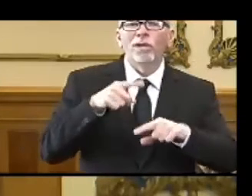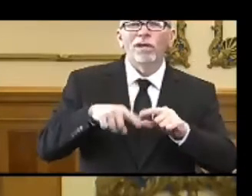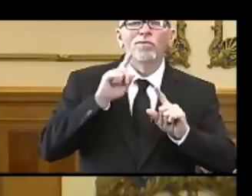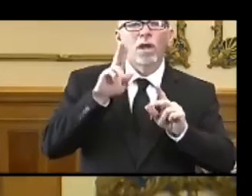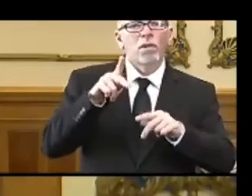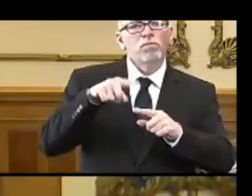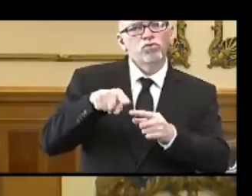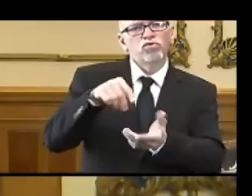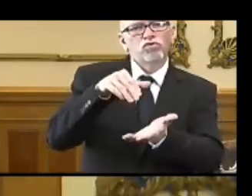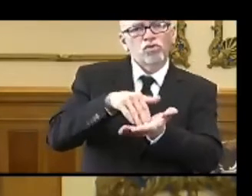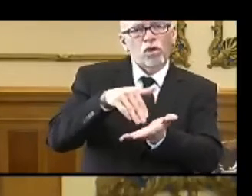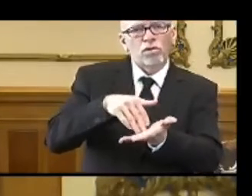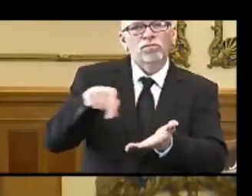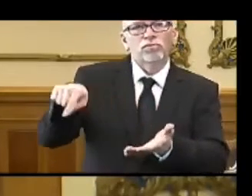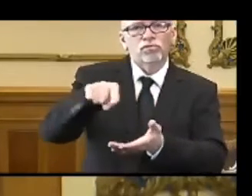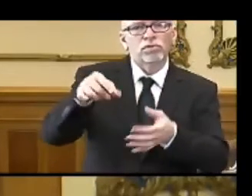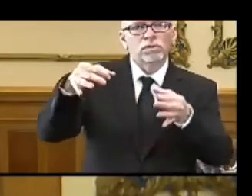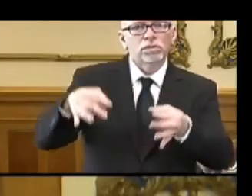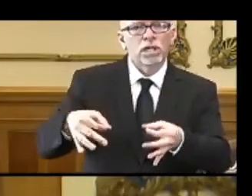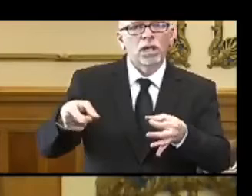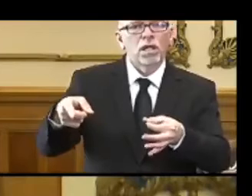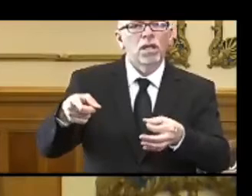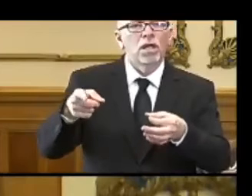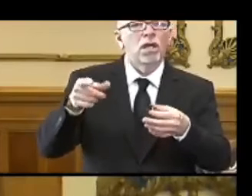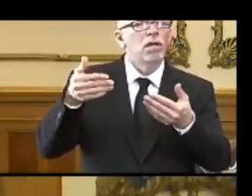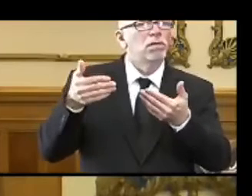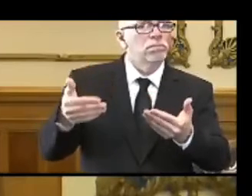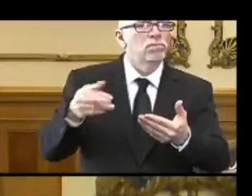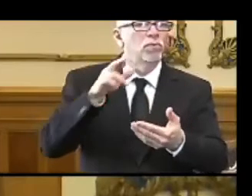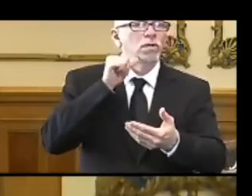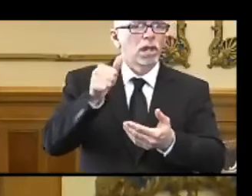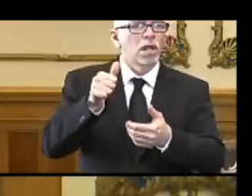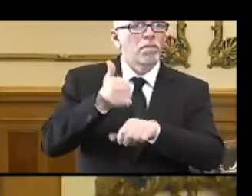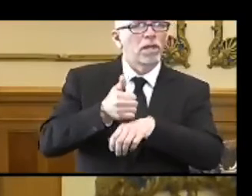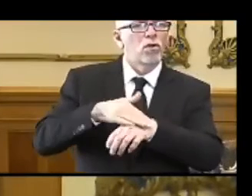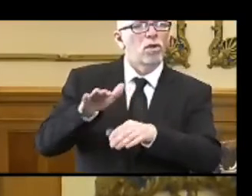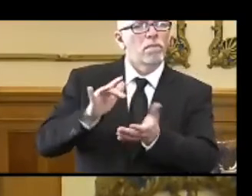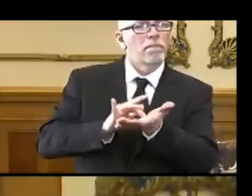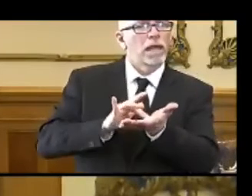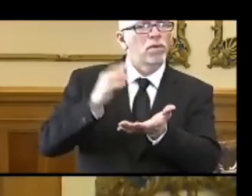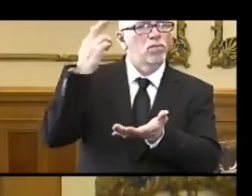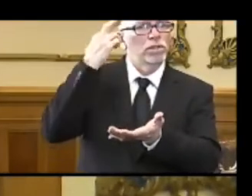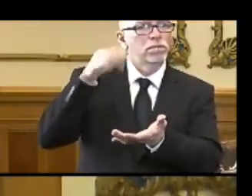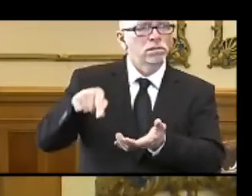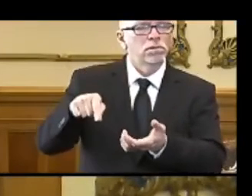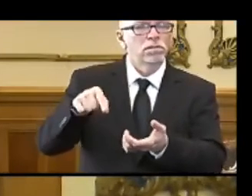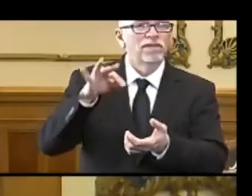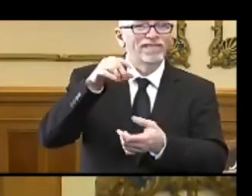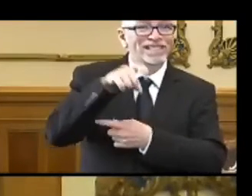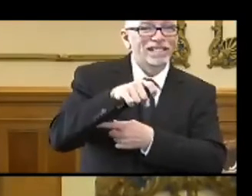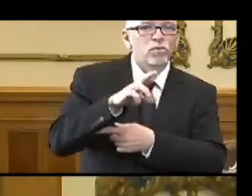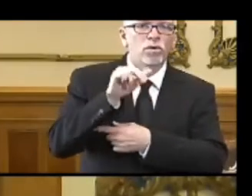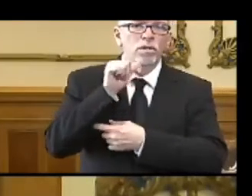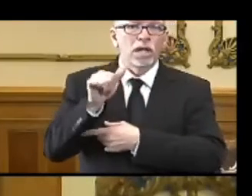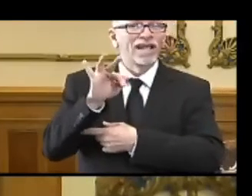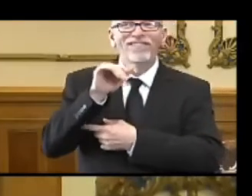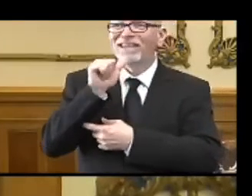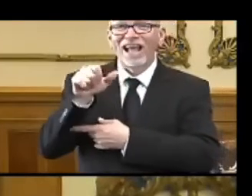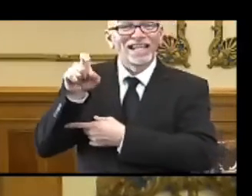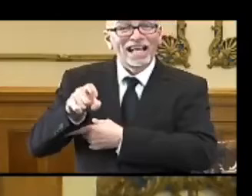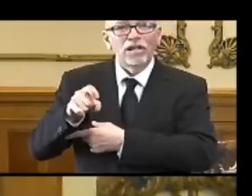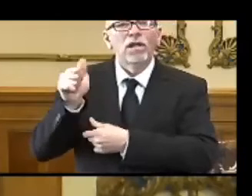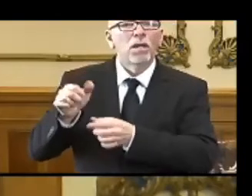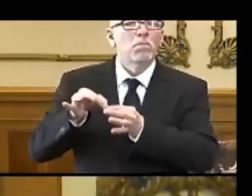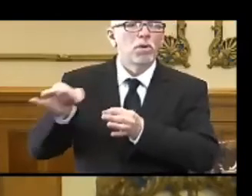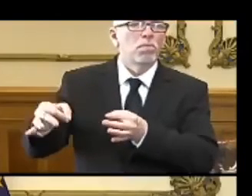the discretion of the physician to make that medical decision as to when it is necessary, and if it's not, it needs to be